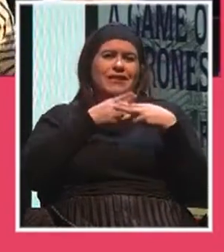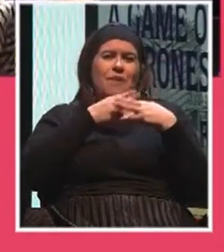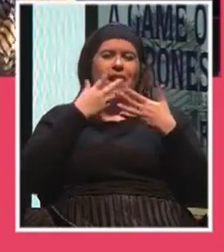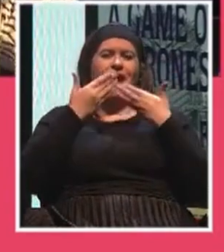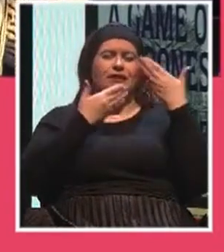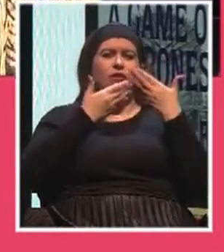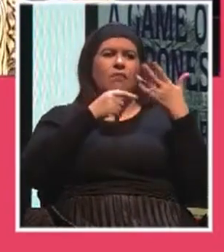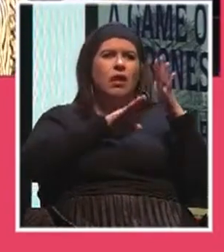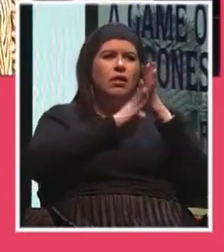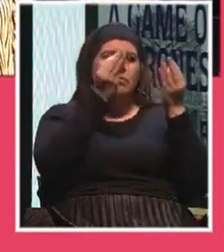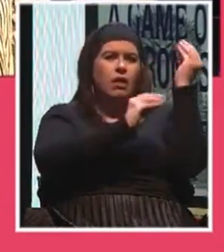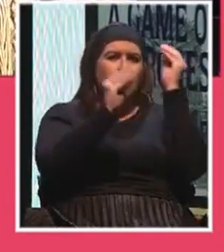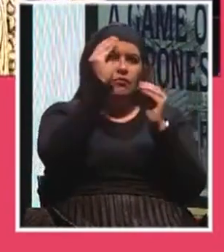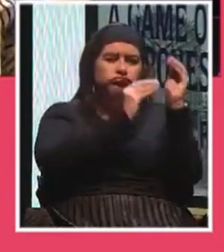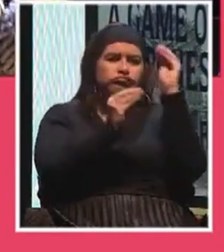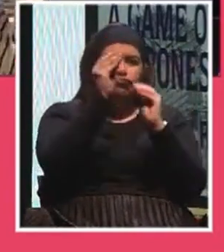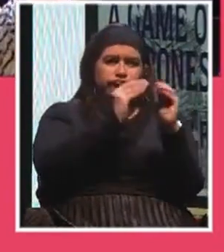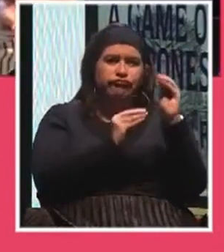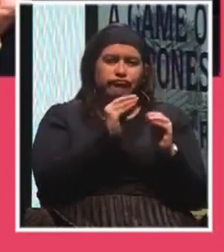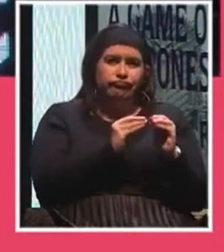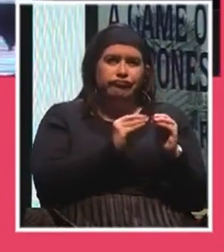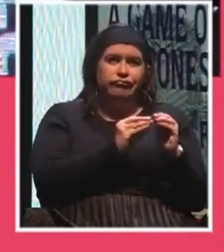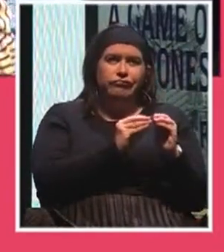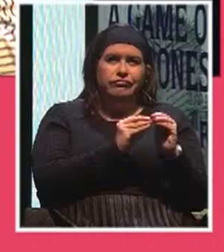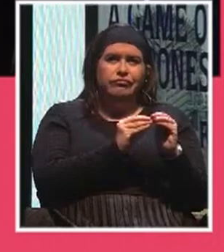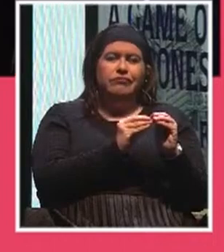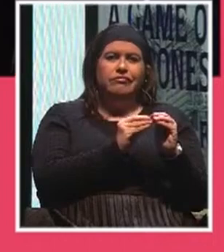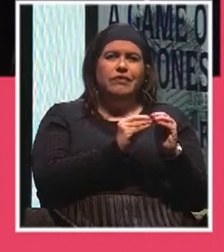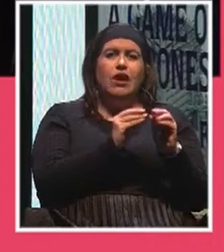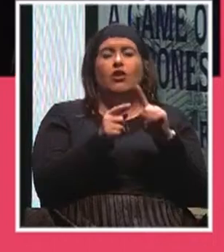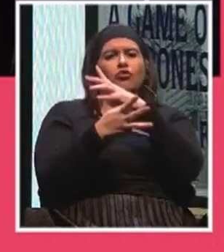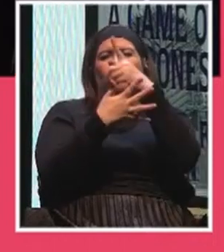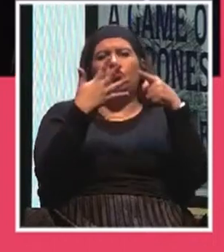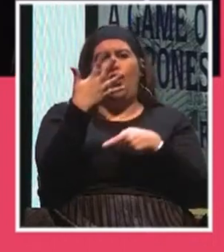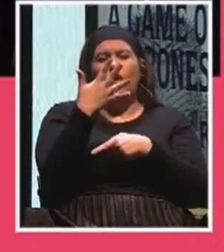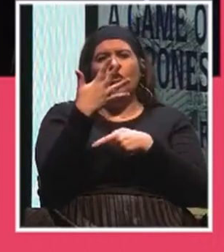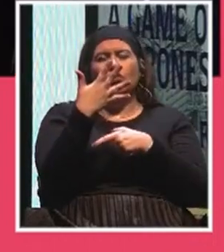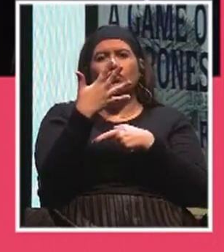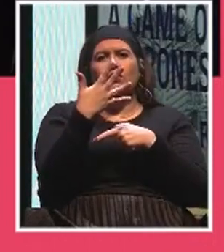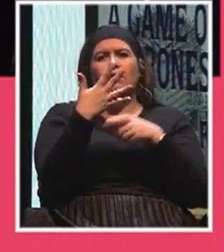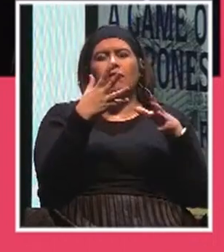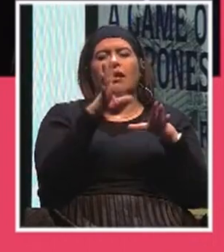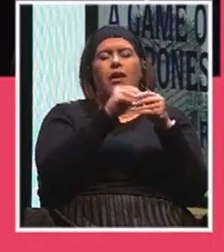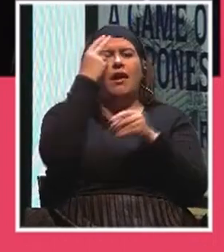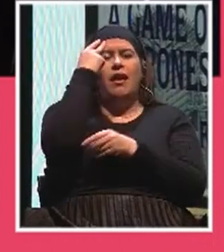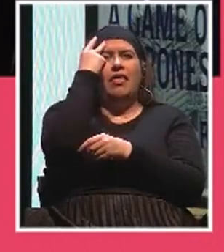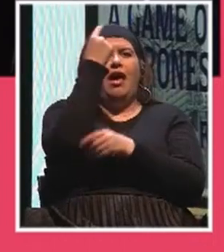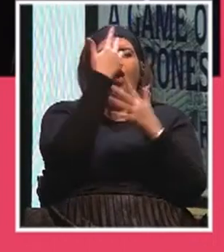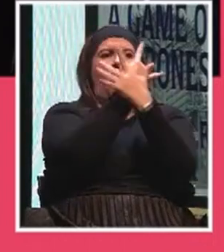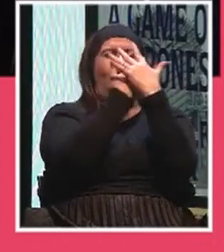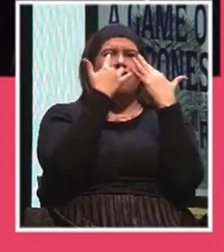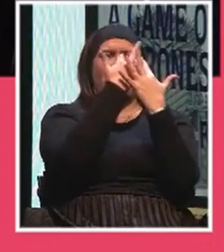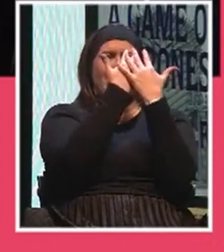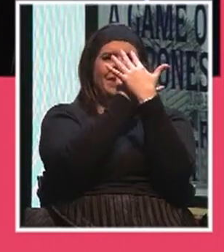Weiss, who they brought it to HBO and convinced HBO that they could, quote, crack it. They